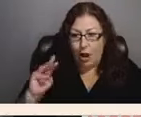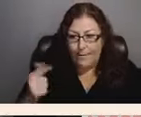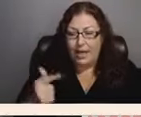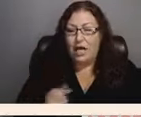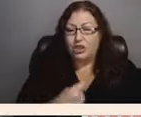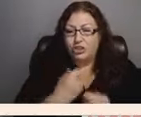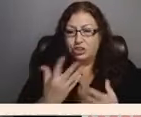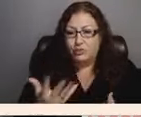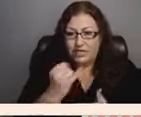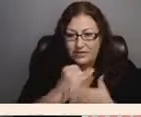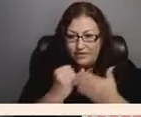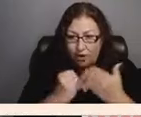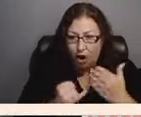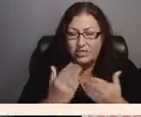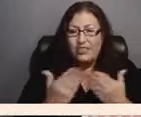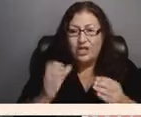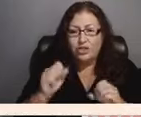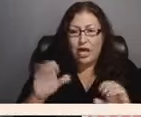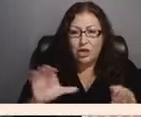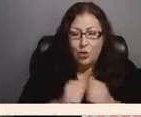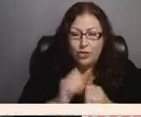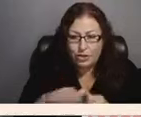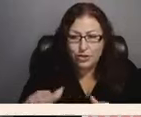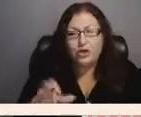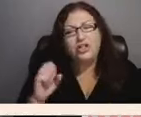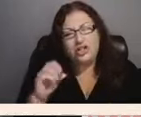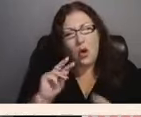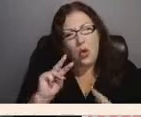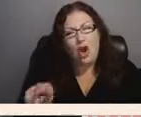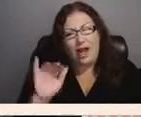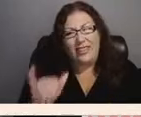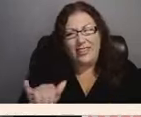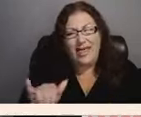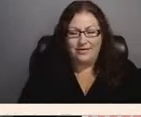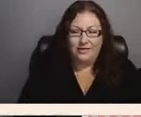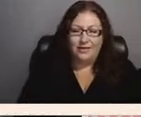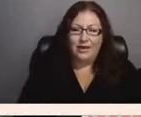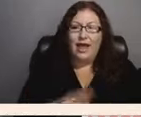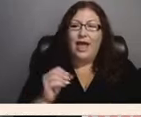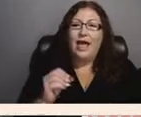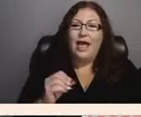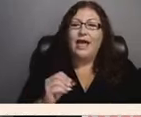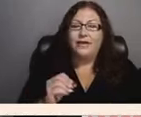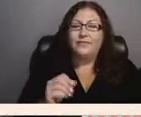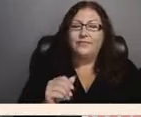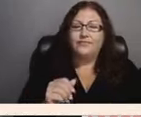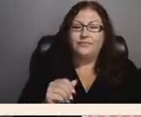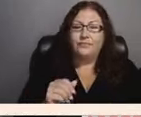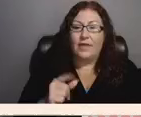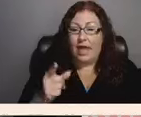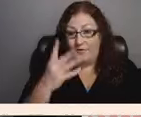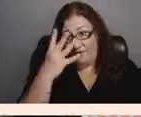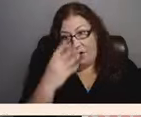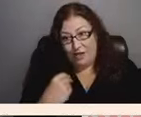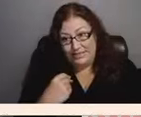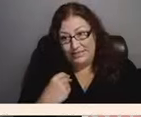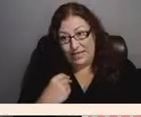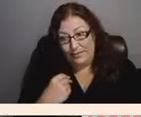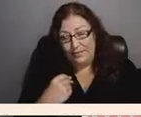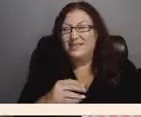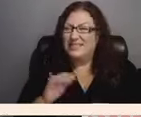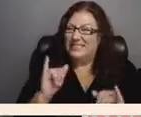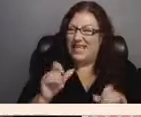that you can do with your children. So take a look at that. And have you fallen asleep? You know, stay awake even though